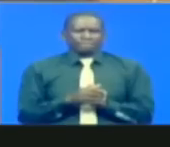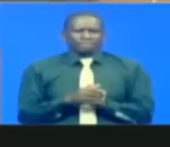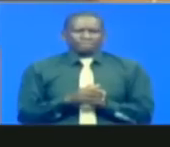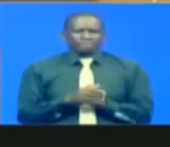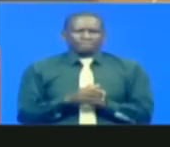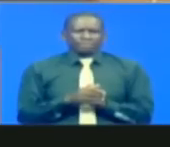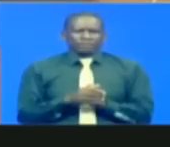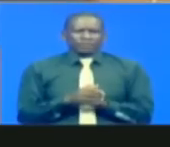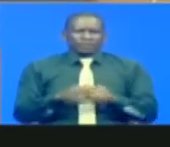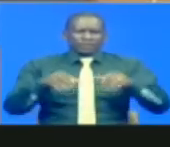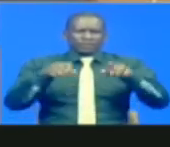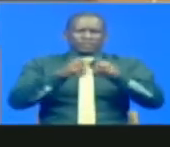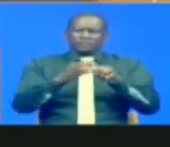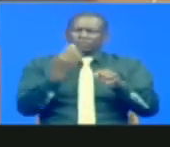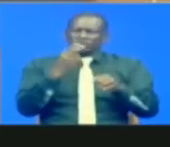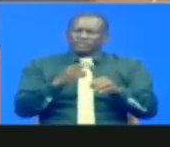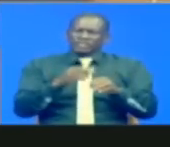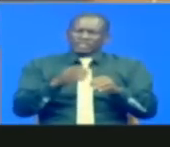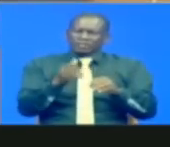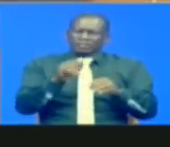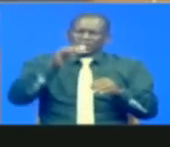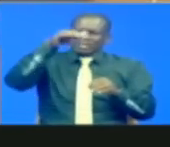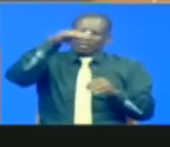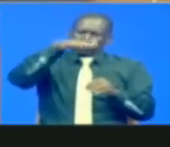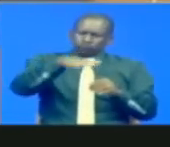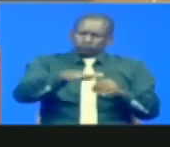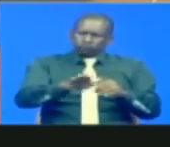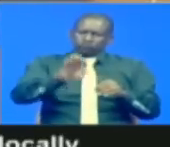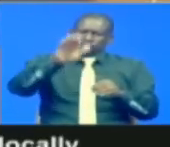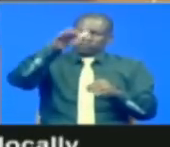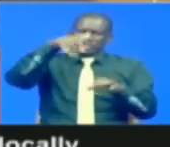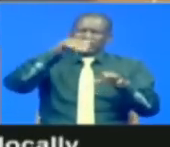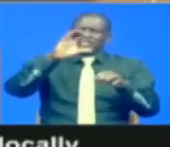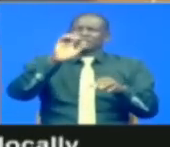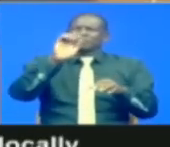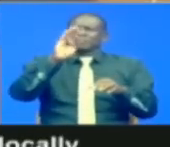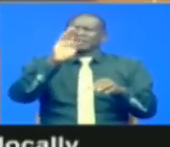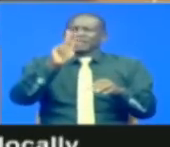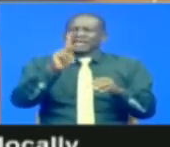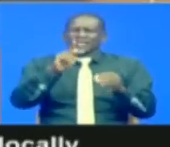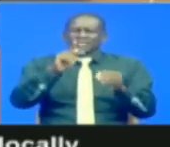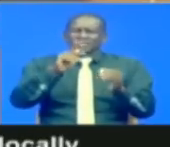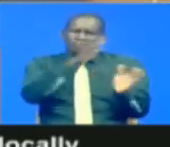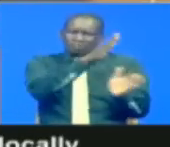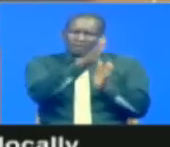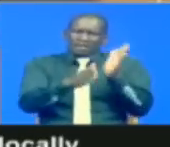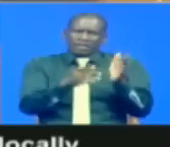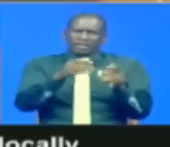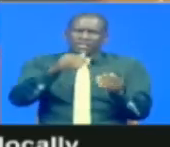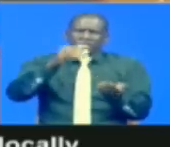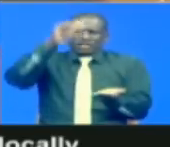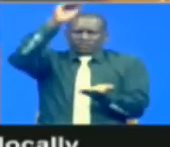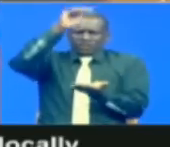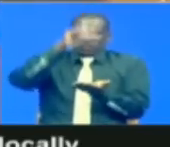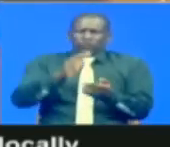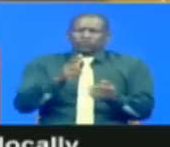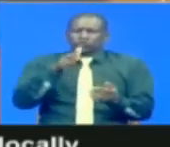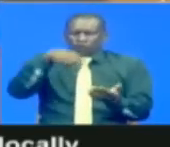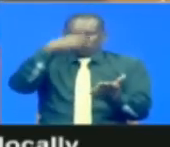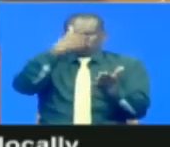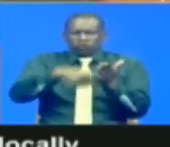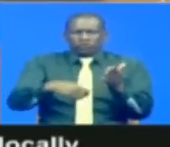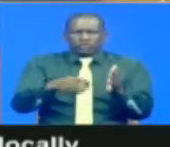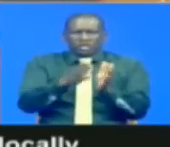We still see inflation continuing to be within the CBK's range because with the reduced oil prices especially and the